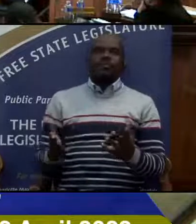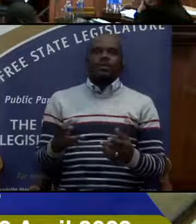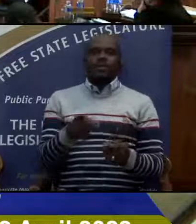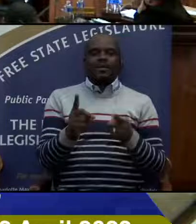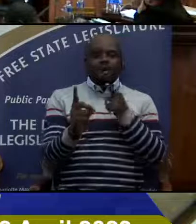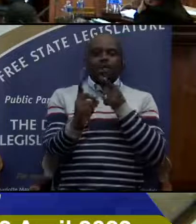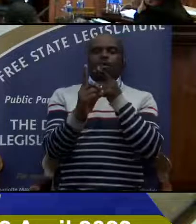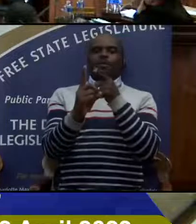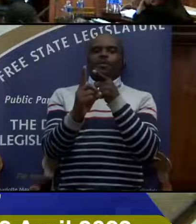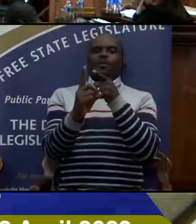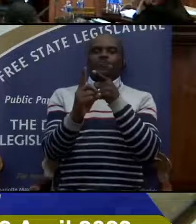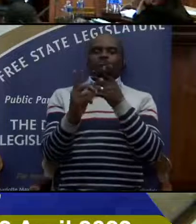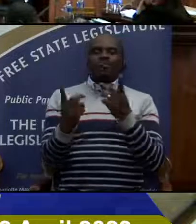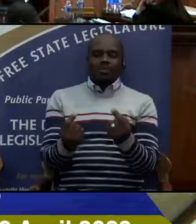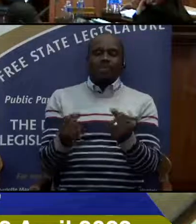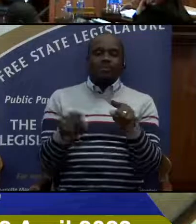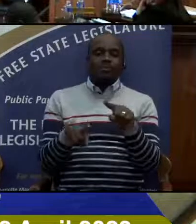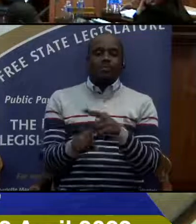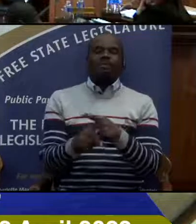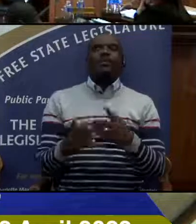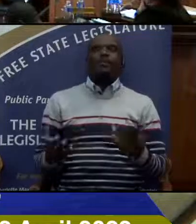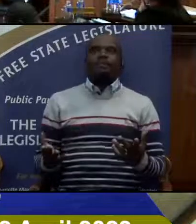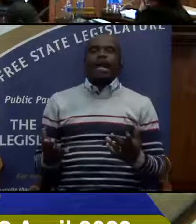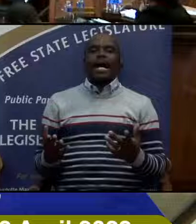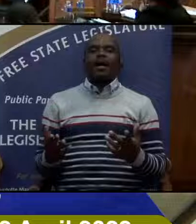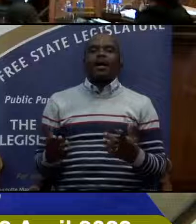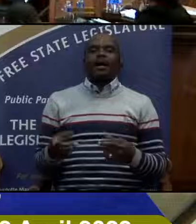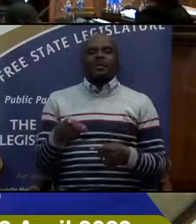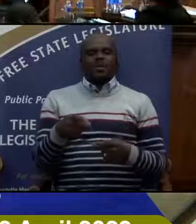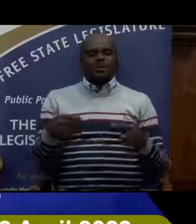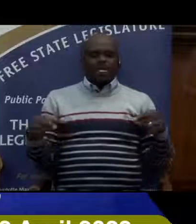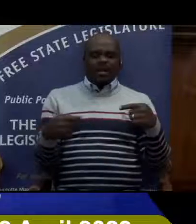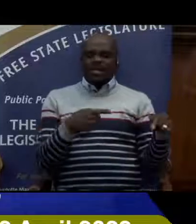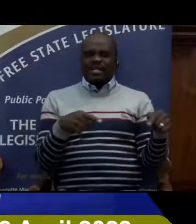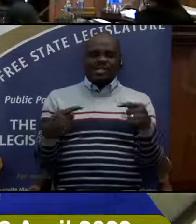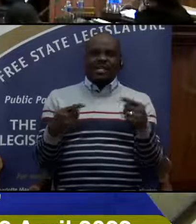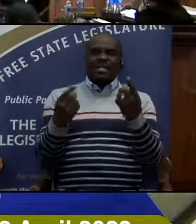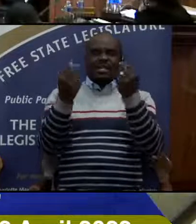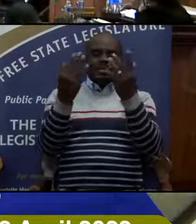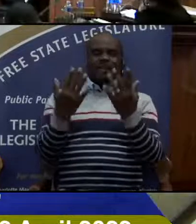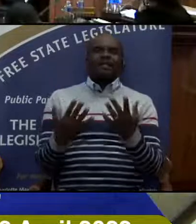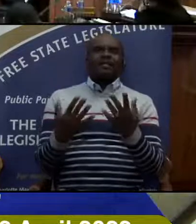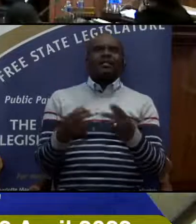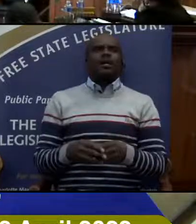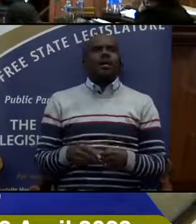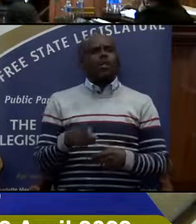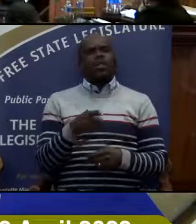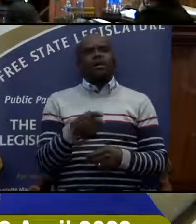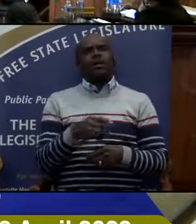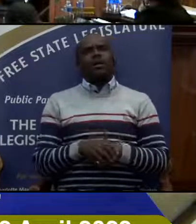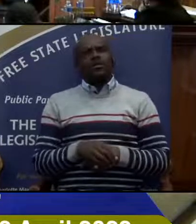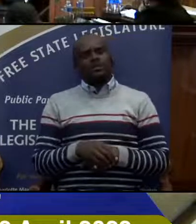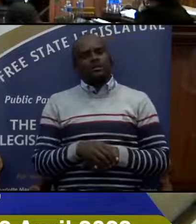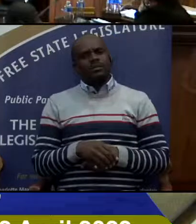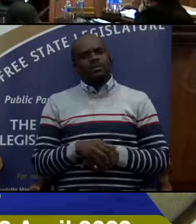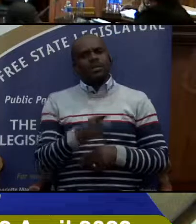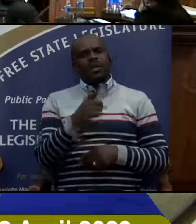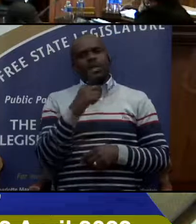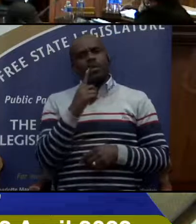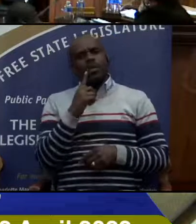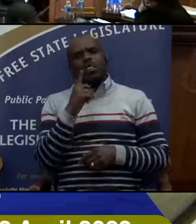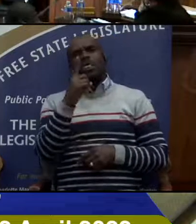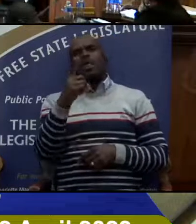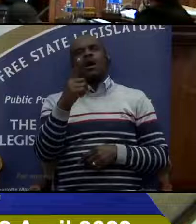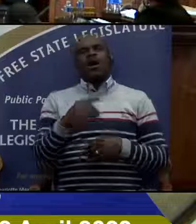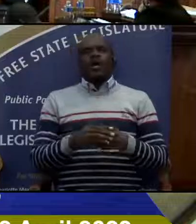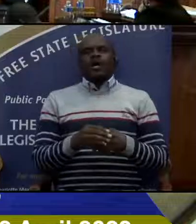in. Instead of debating budgets, the ANC members launched attacks on the opposition, often